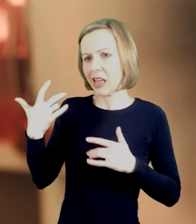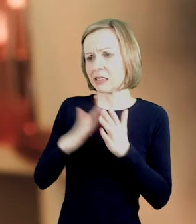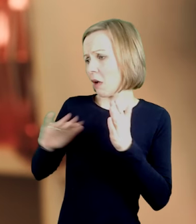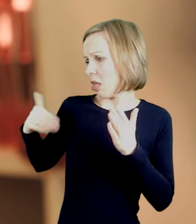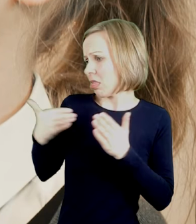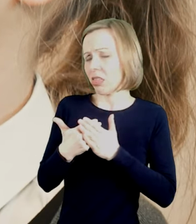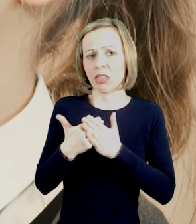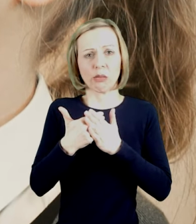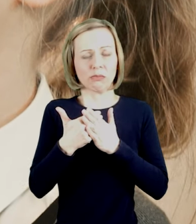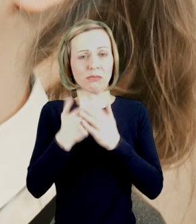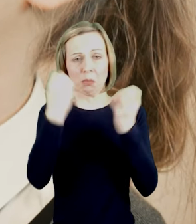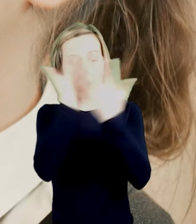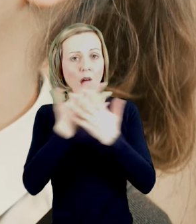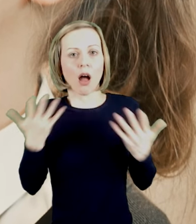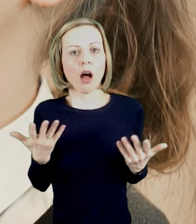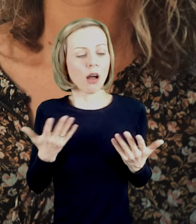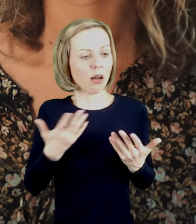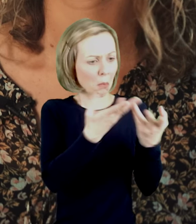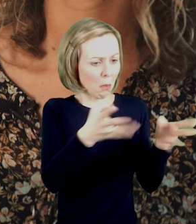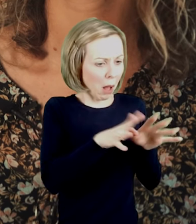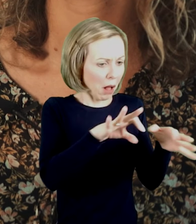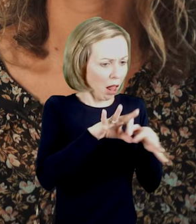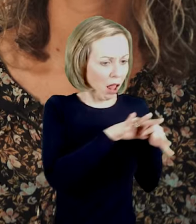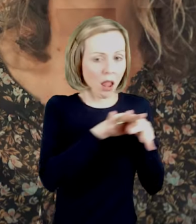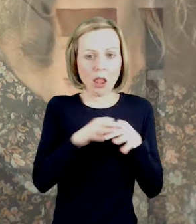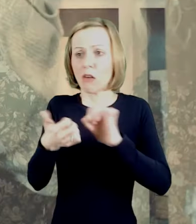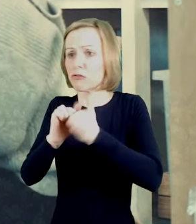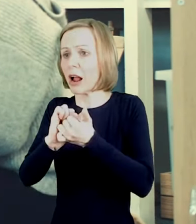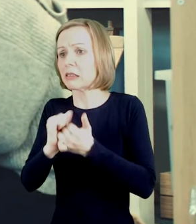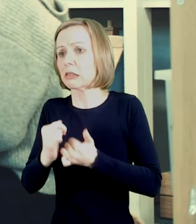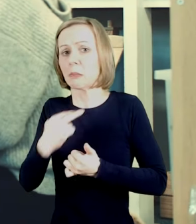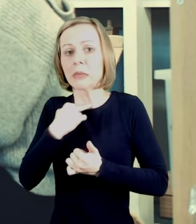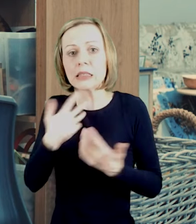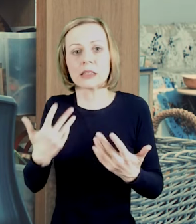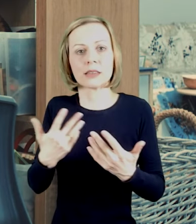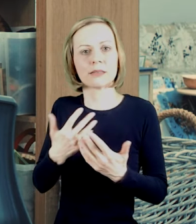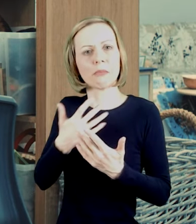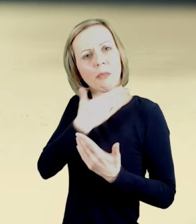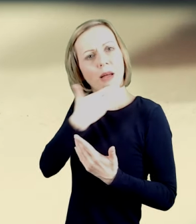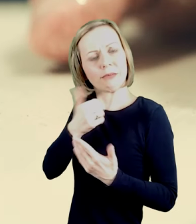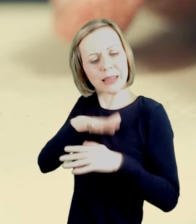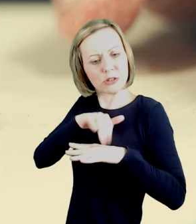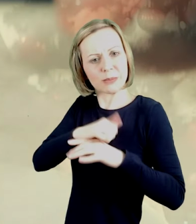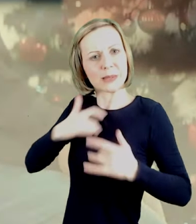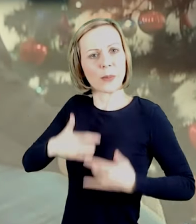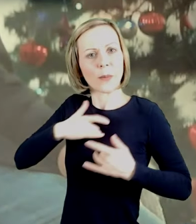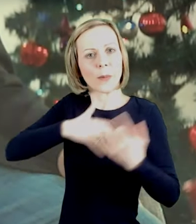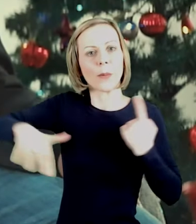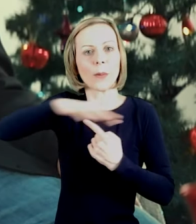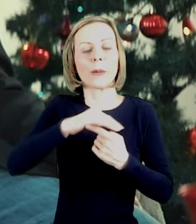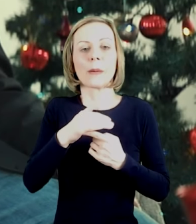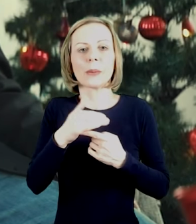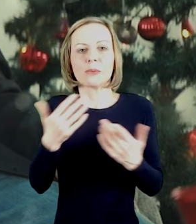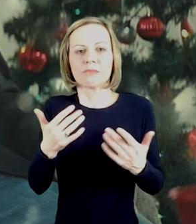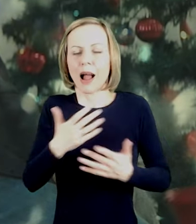in our own bubbles. Missed my friends a lot. Yeah, would be really nice to get that Christmas spirit back. I love Christmas in school. From day